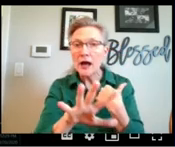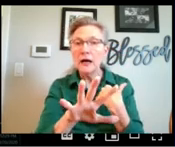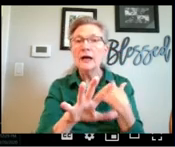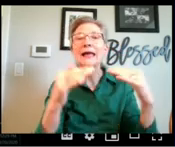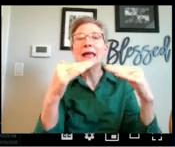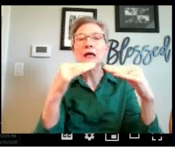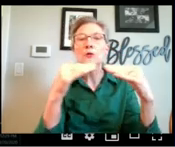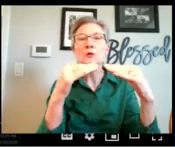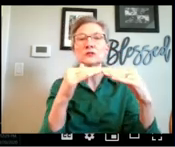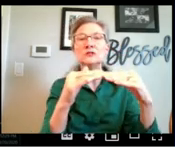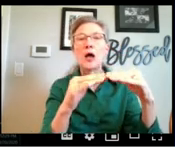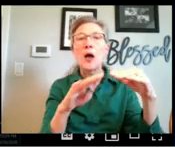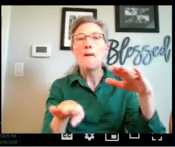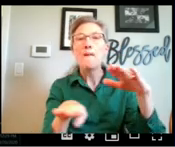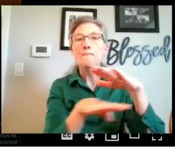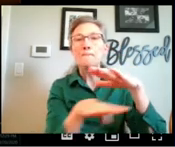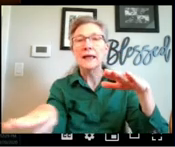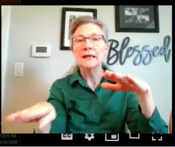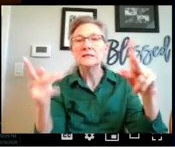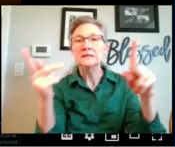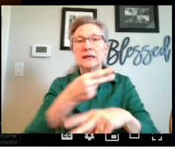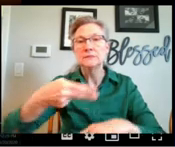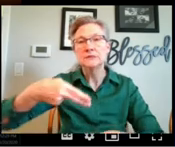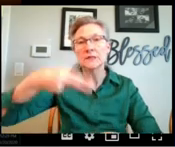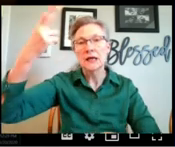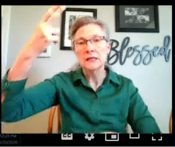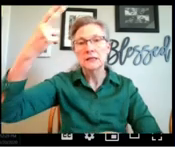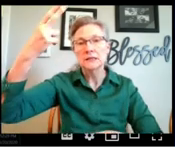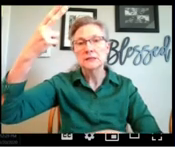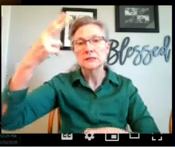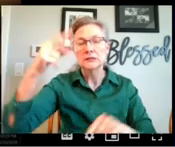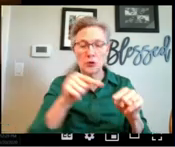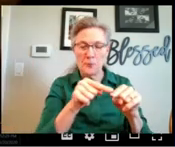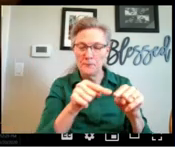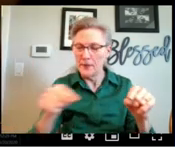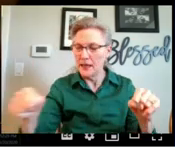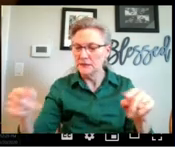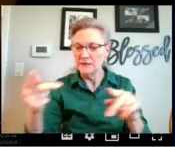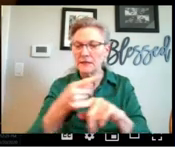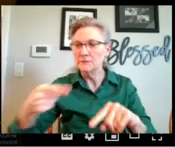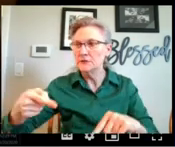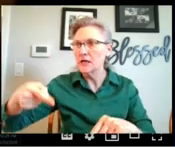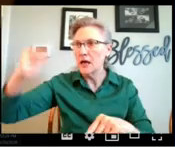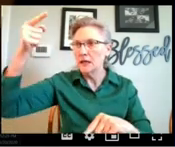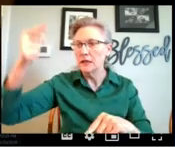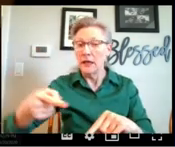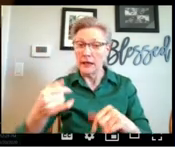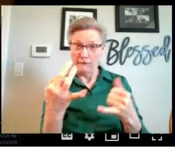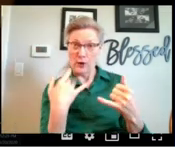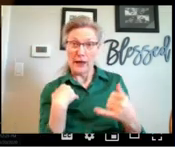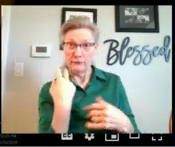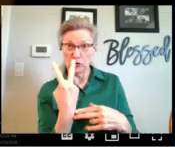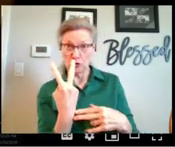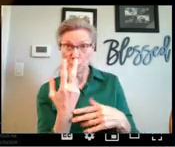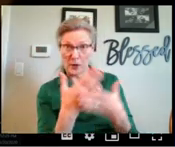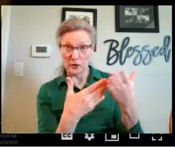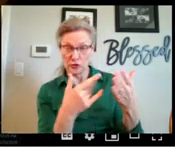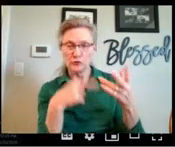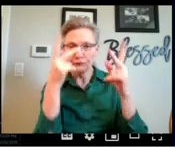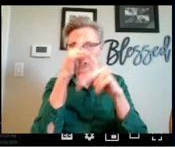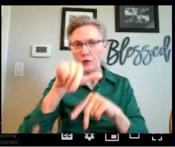equals base times height. Now, if you have at least two parts of this formula, you can figure out the other